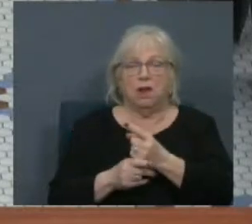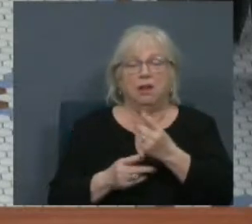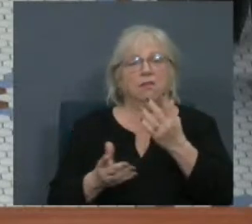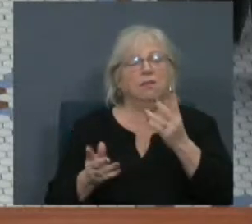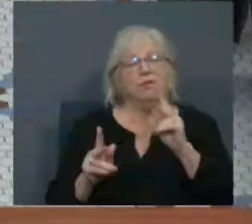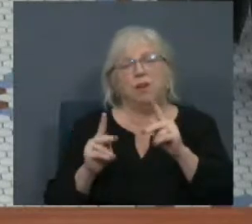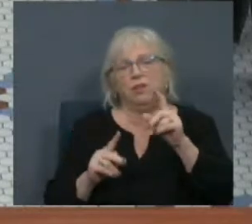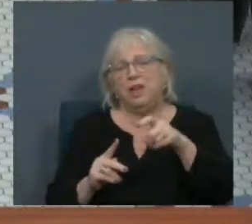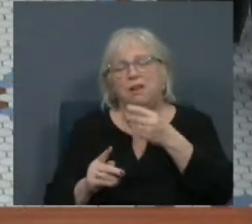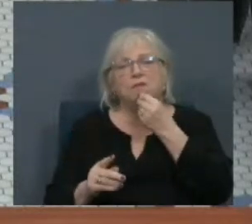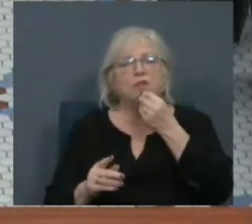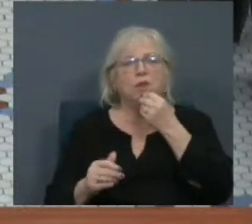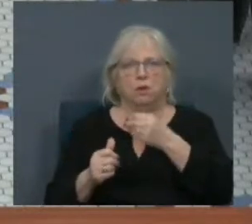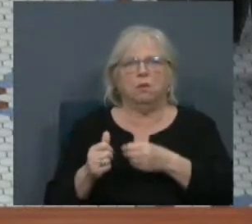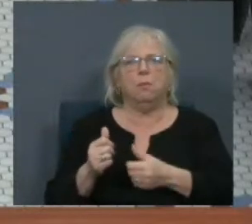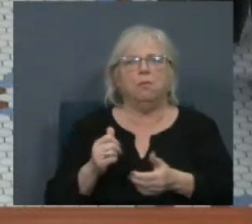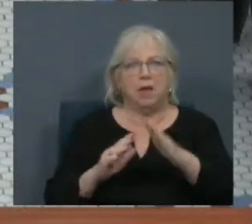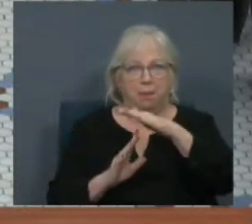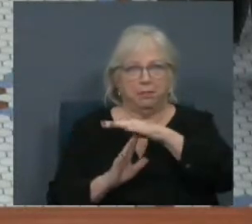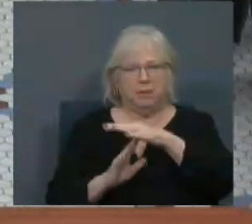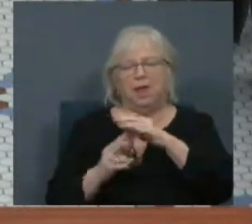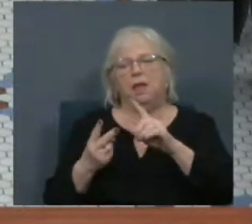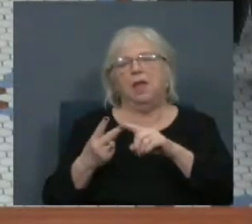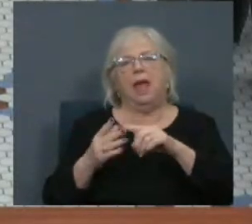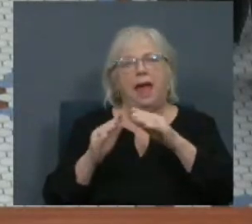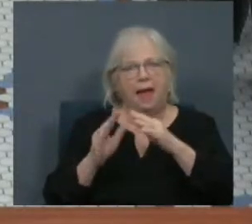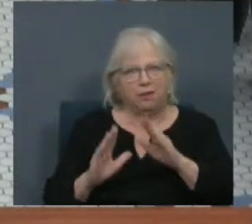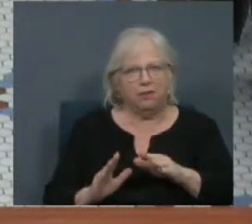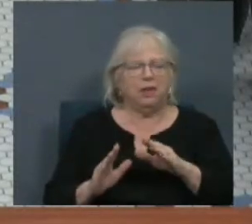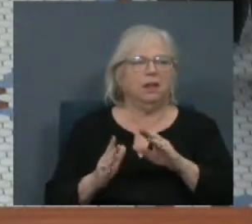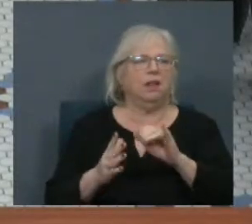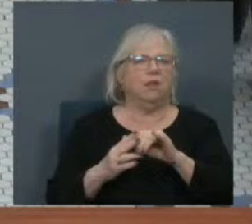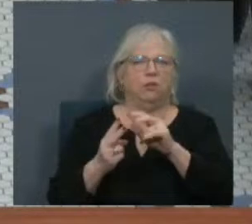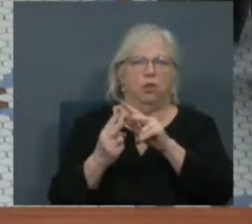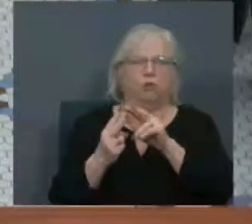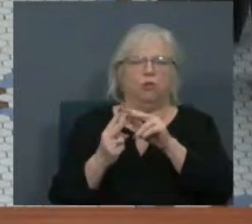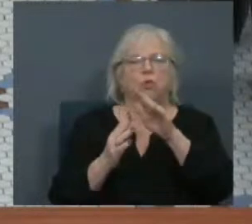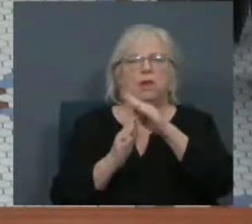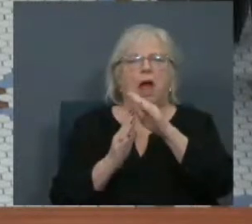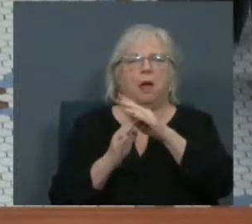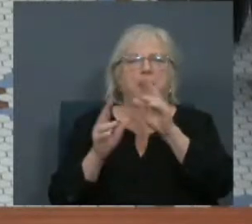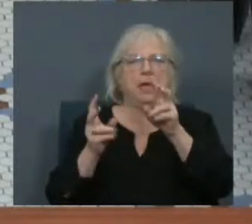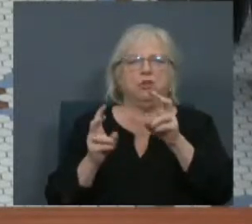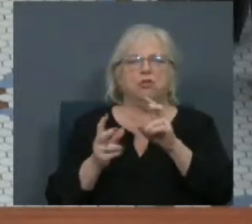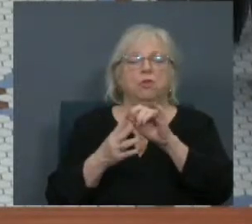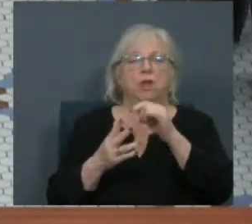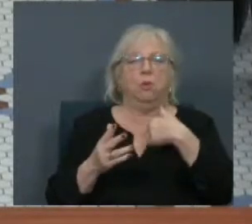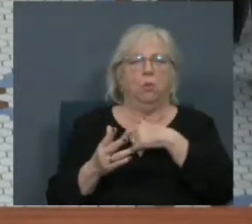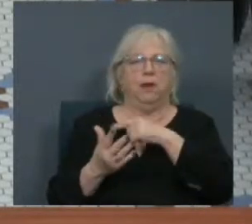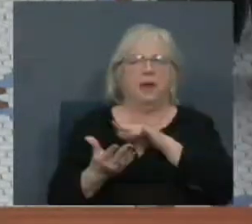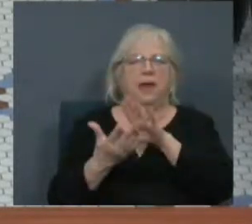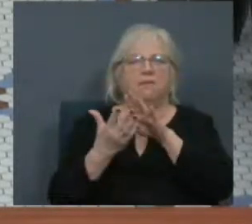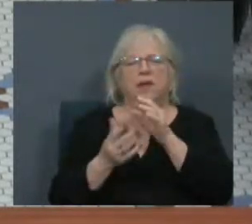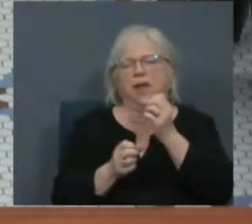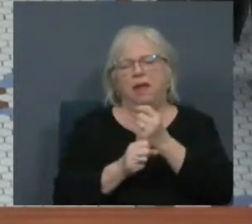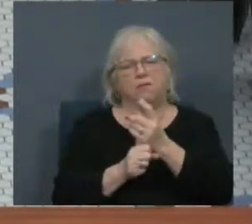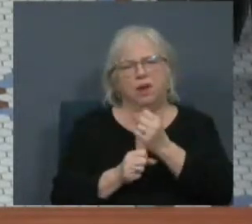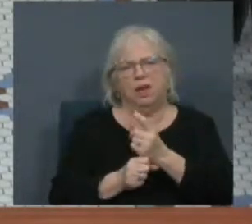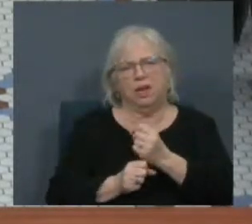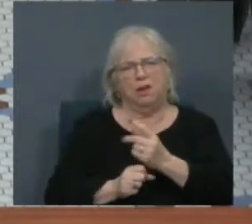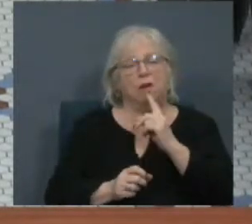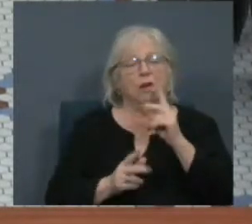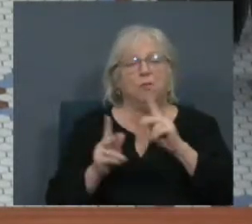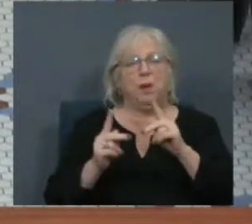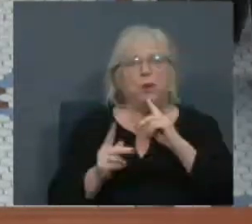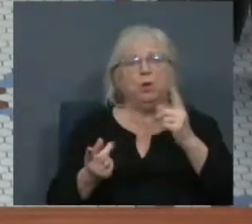need of food primarily, of housing. Those are the top two issues that we have every year of people who